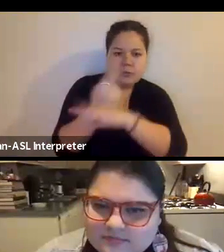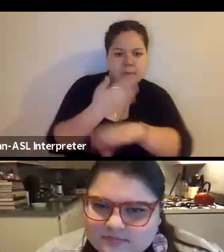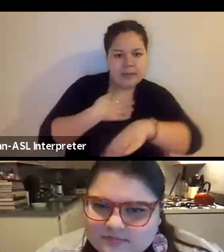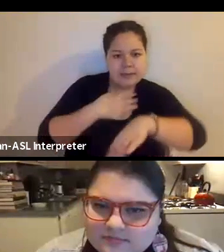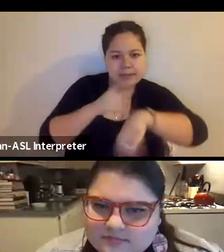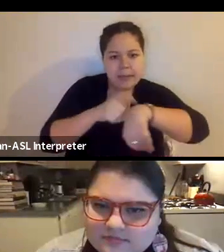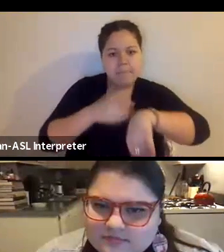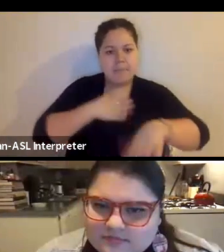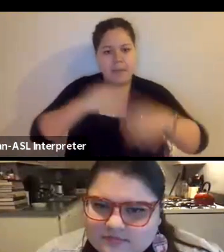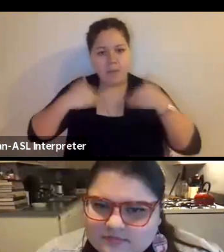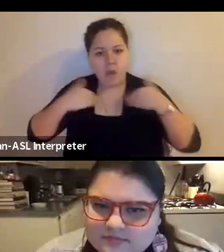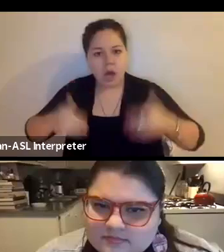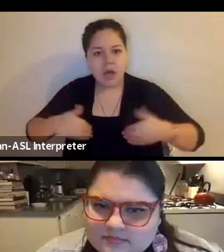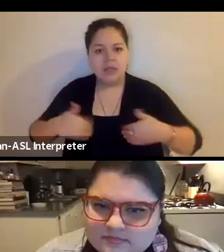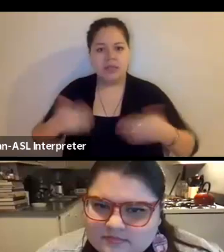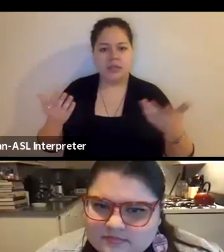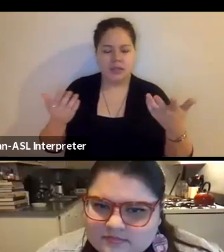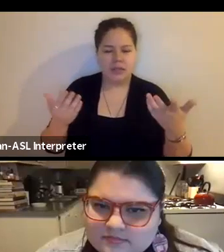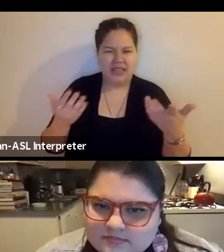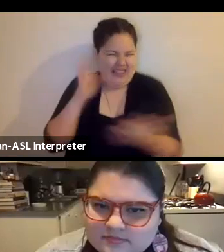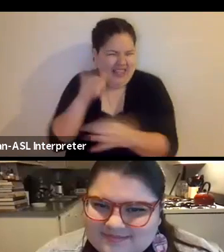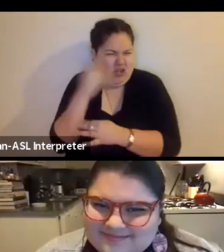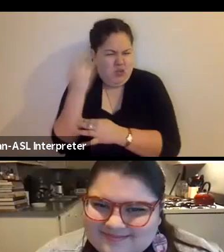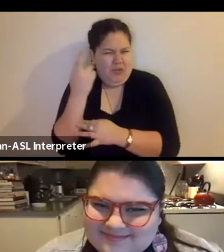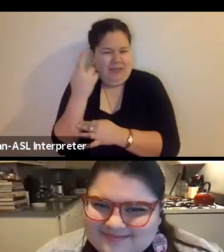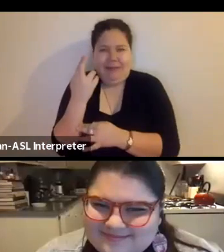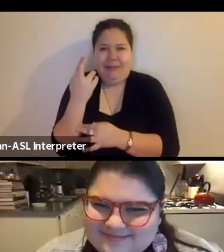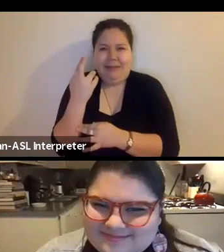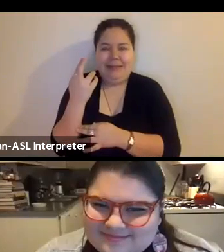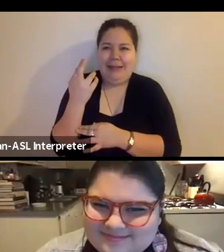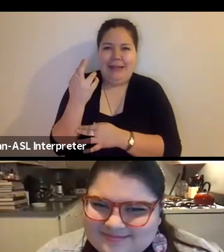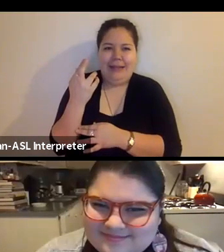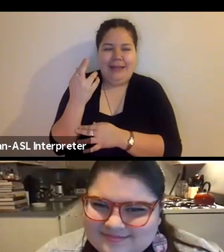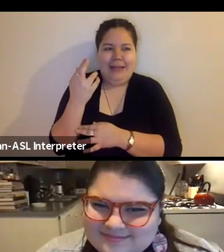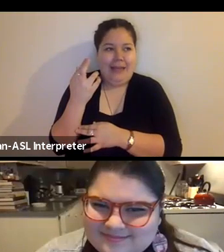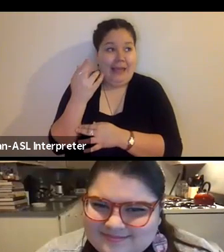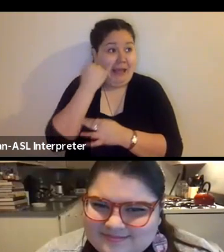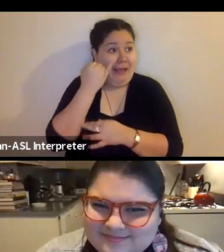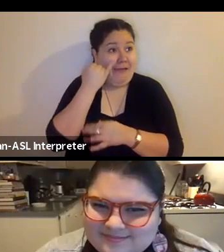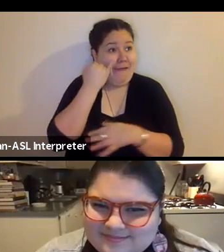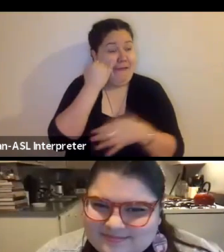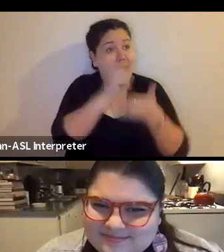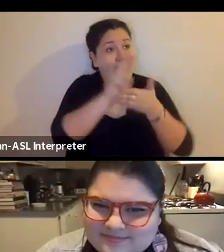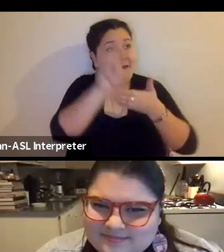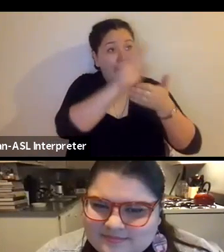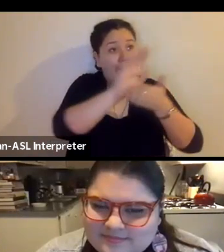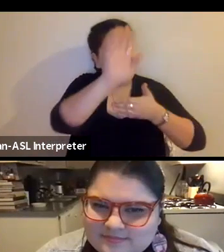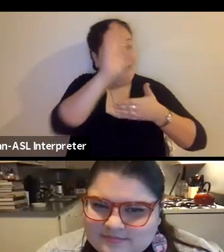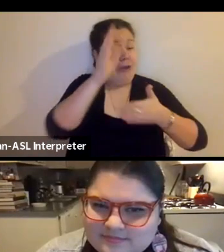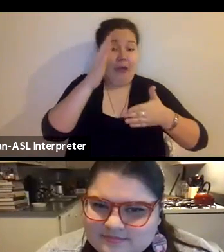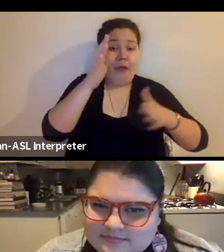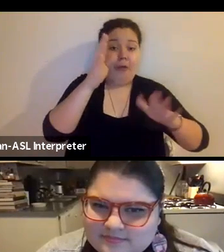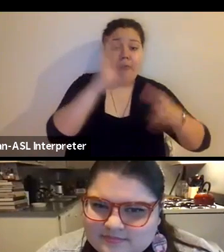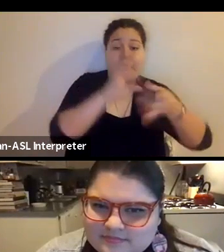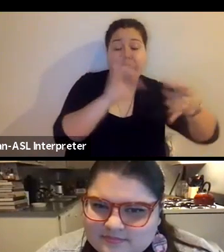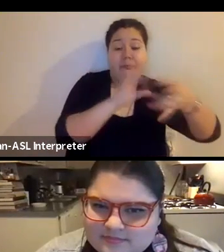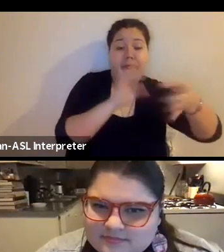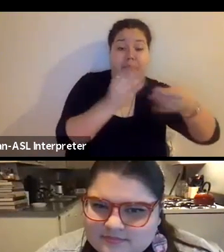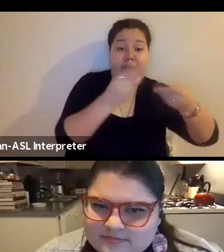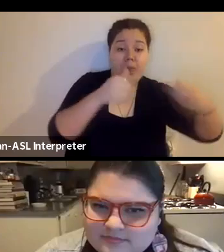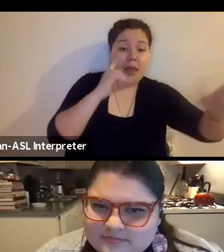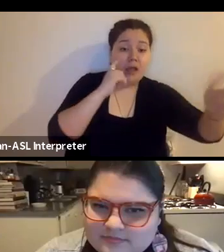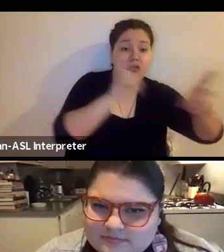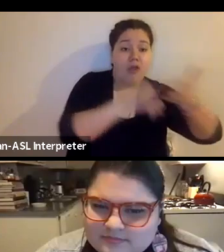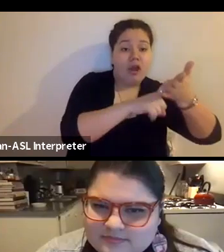And which is why it's such a disruption when these institutions do a land acknowledgement and then go right back into the story of Lewis